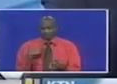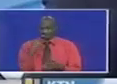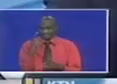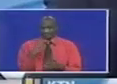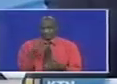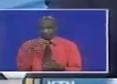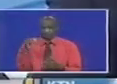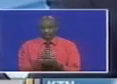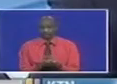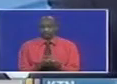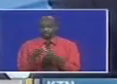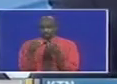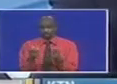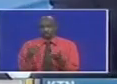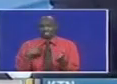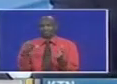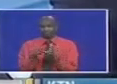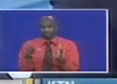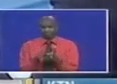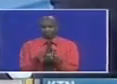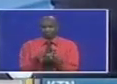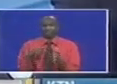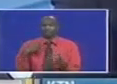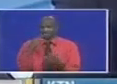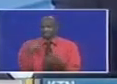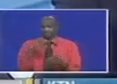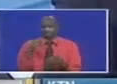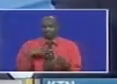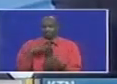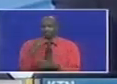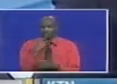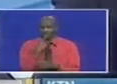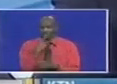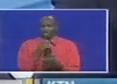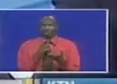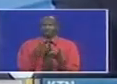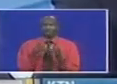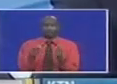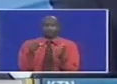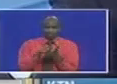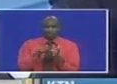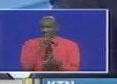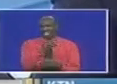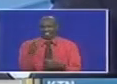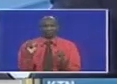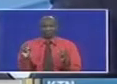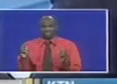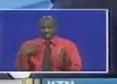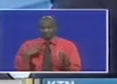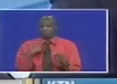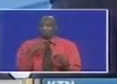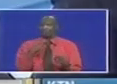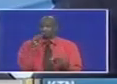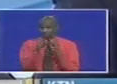of sorting out the problem facing the people of Turkana, not to throw blame here and there. Because if I was to